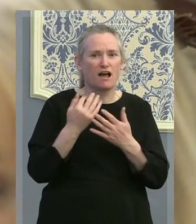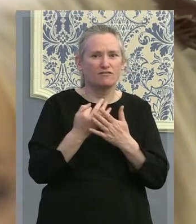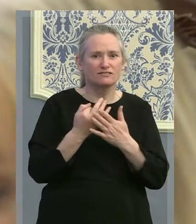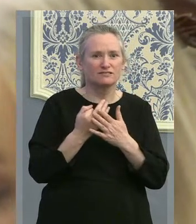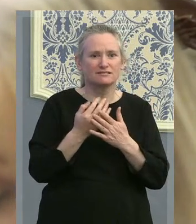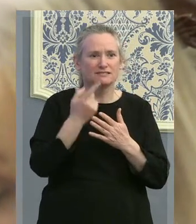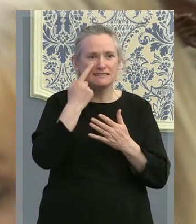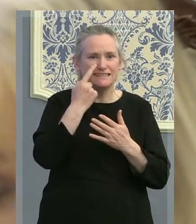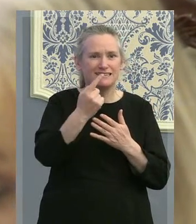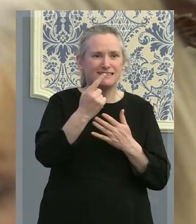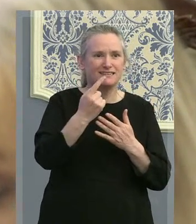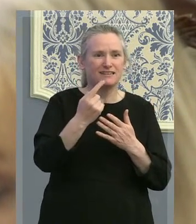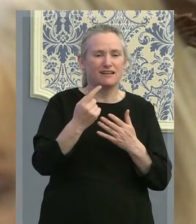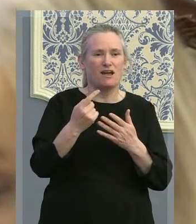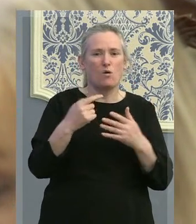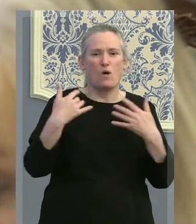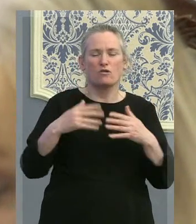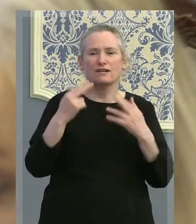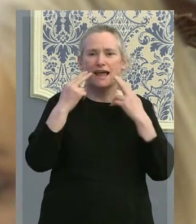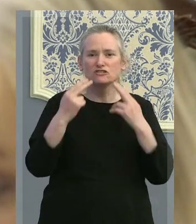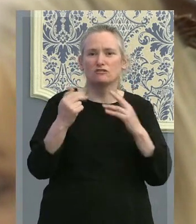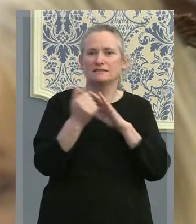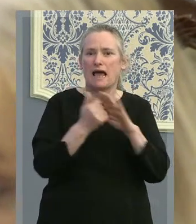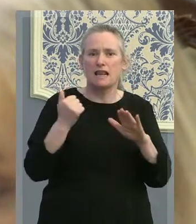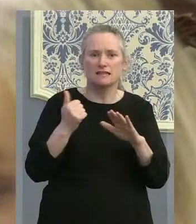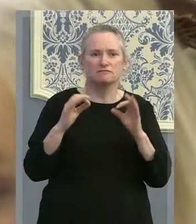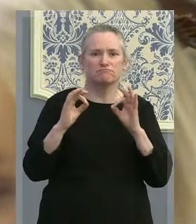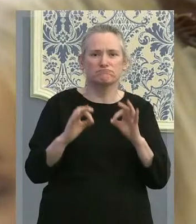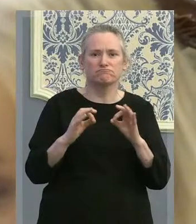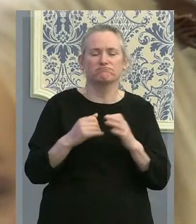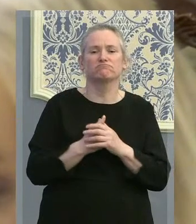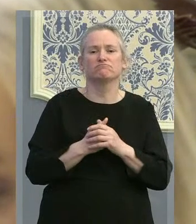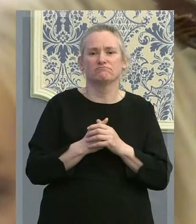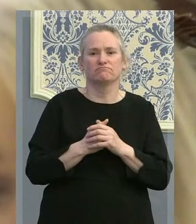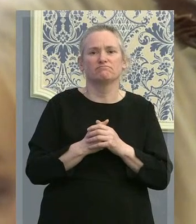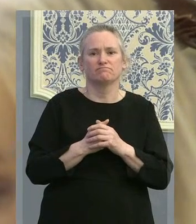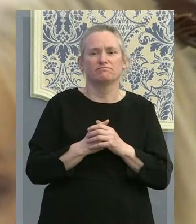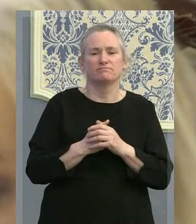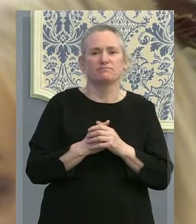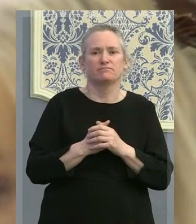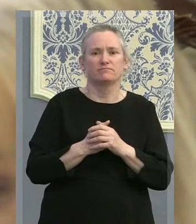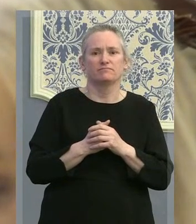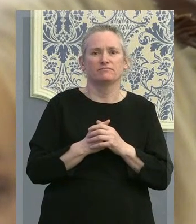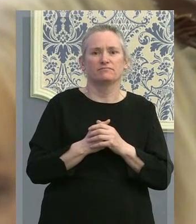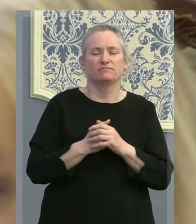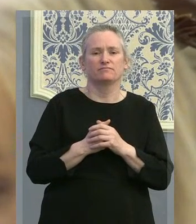of natural talent that made the charts at the time. And